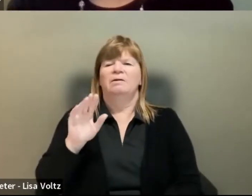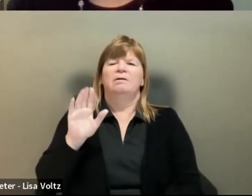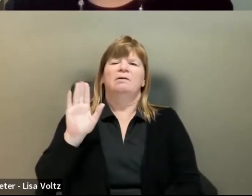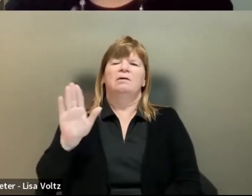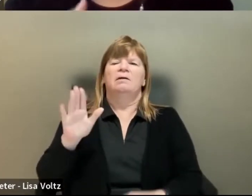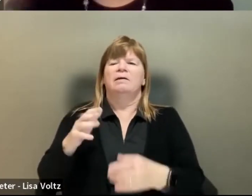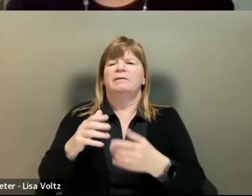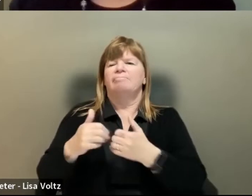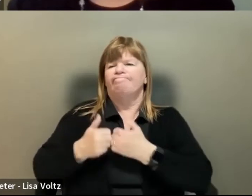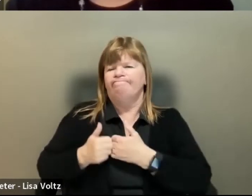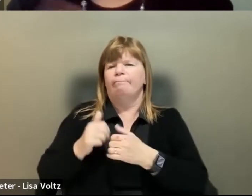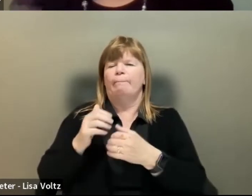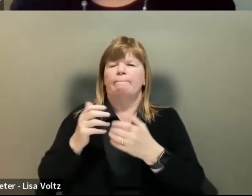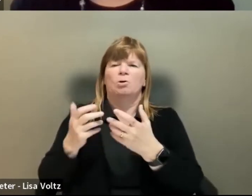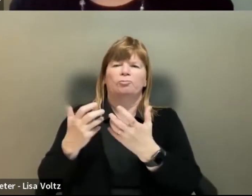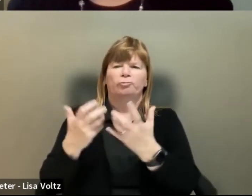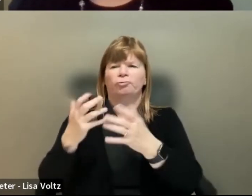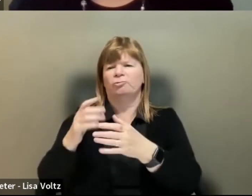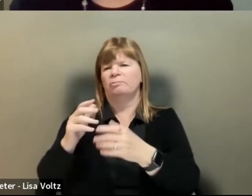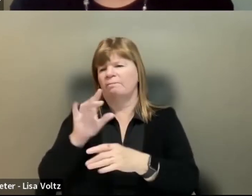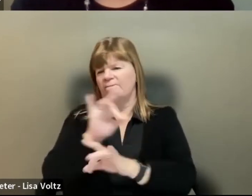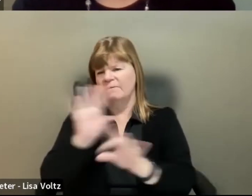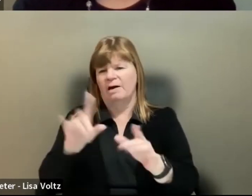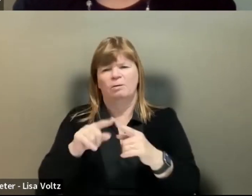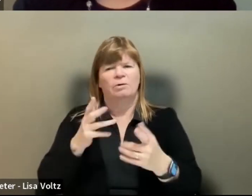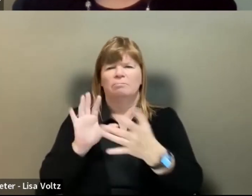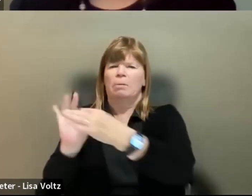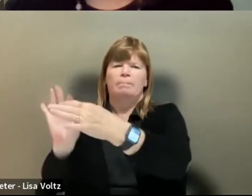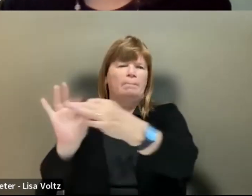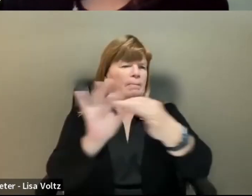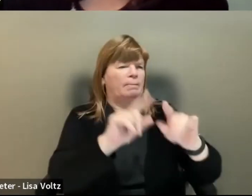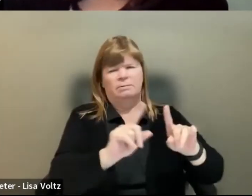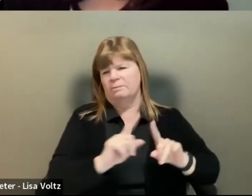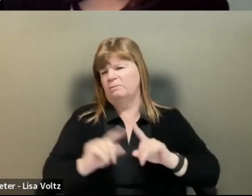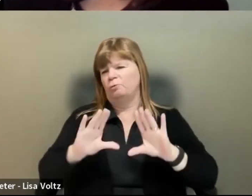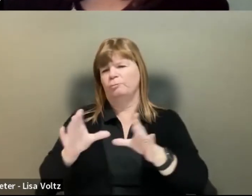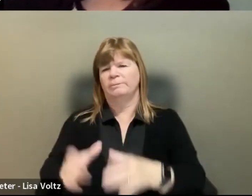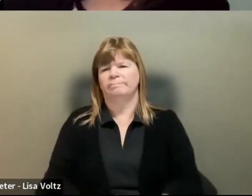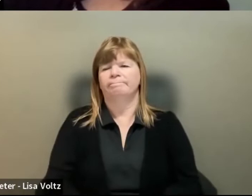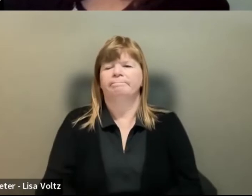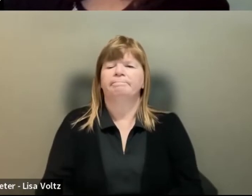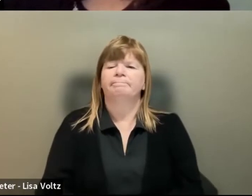violence. We're connecting with across the board, many, many groups.